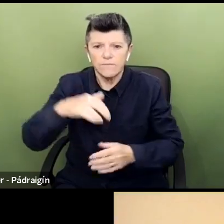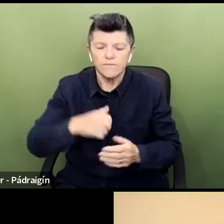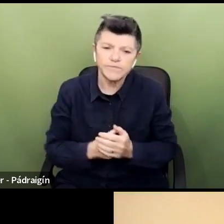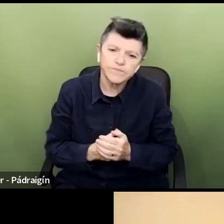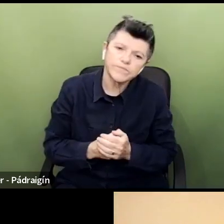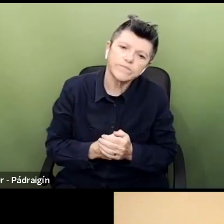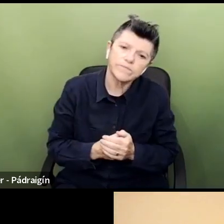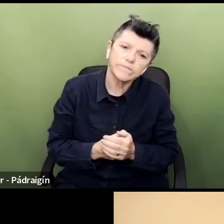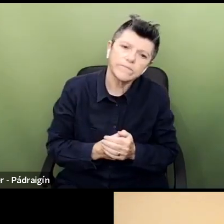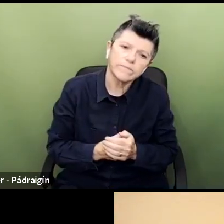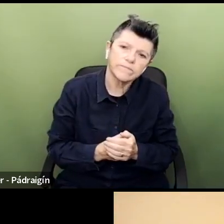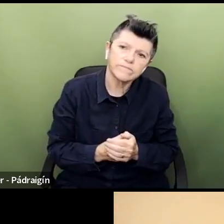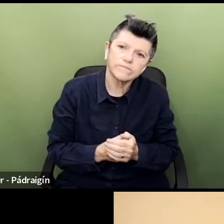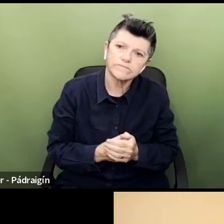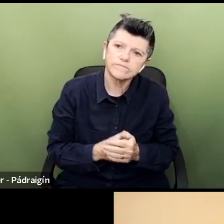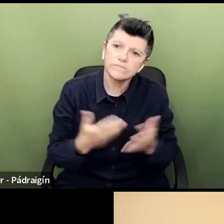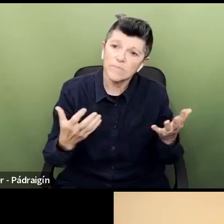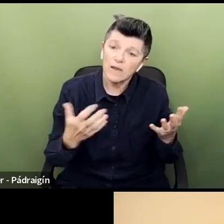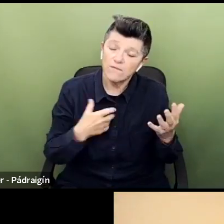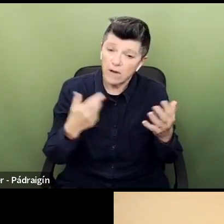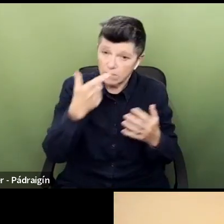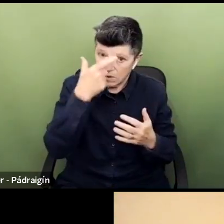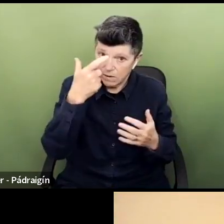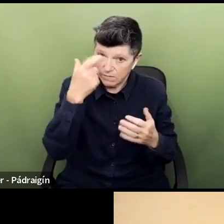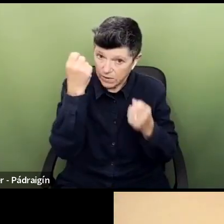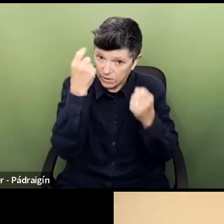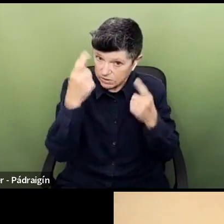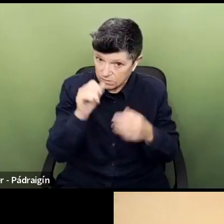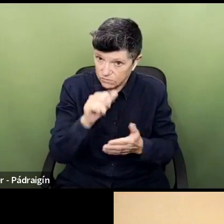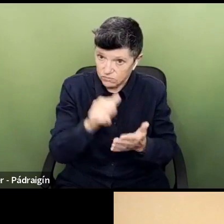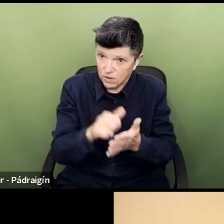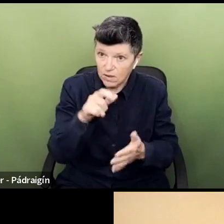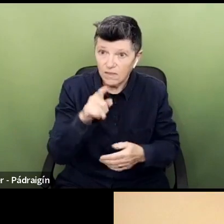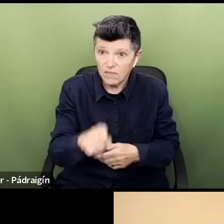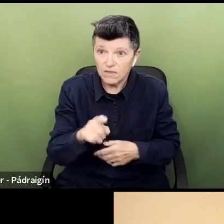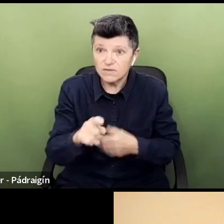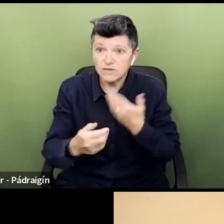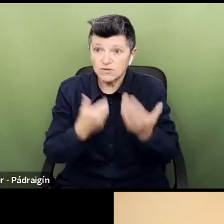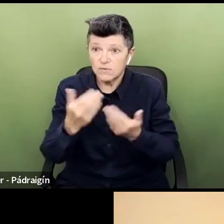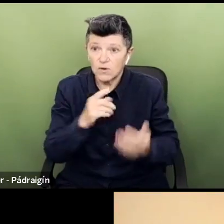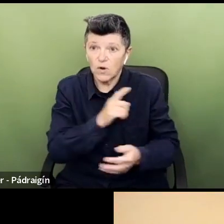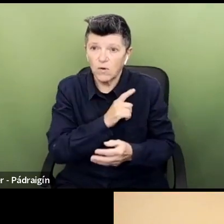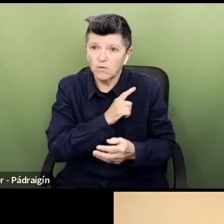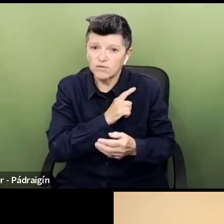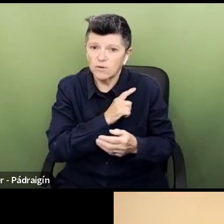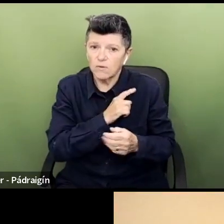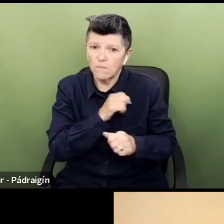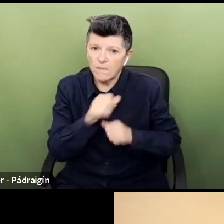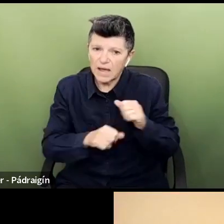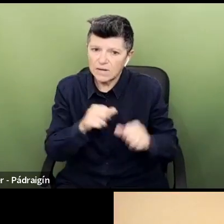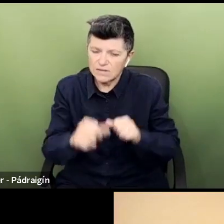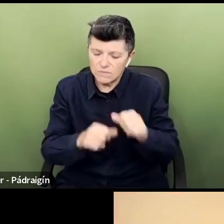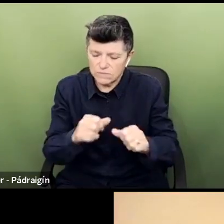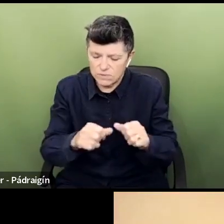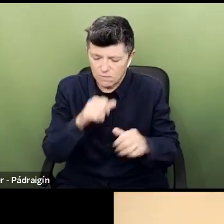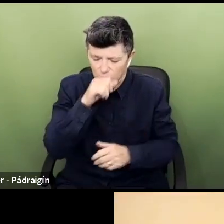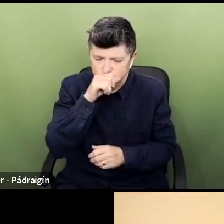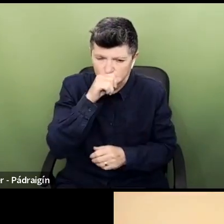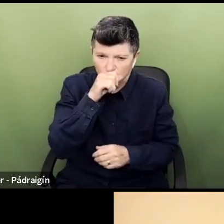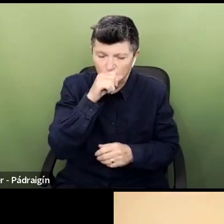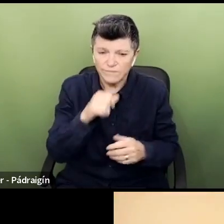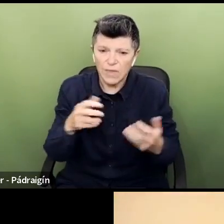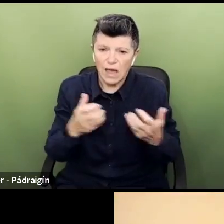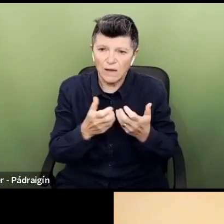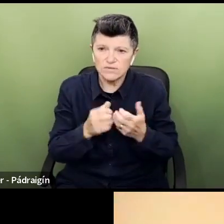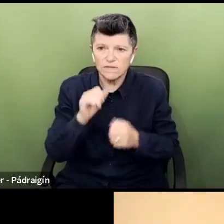So if I understand correctly, this is a story of causal mechanisms, right? So how did they move into